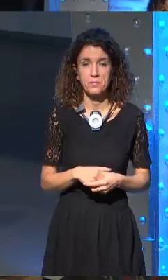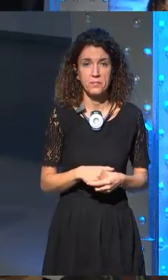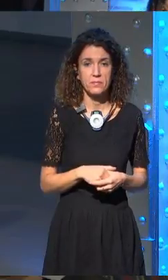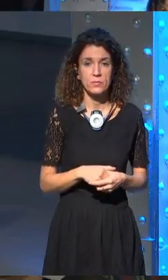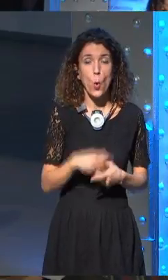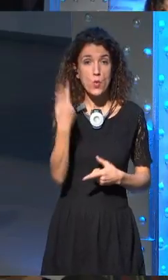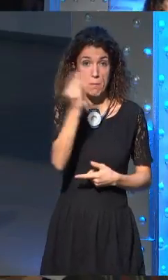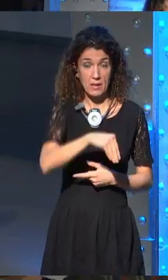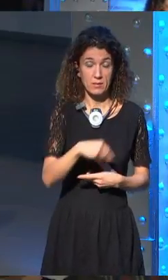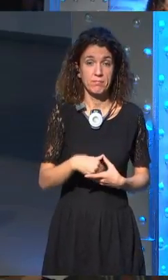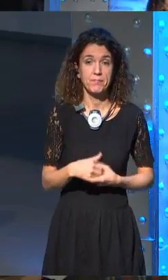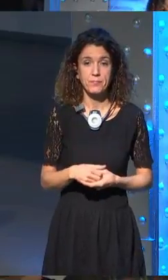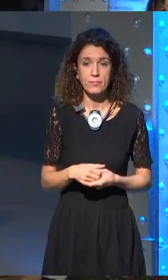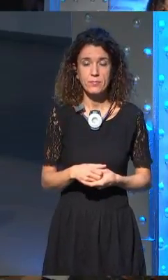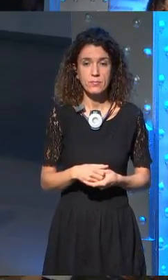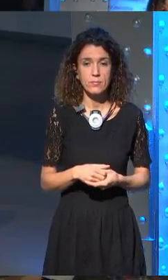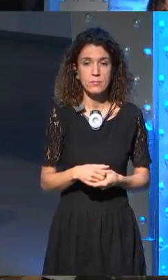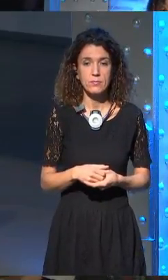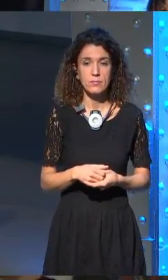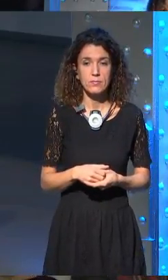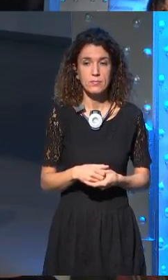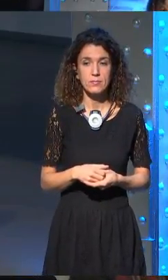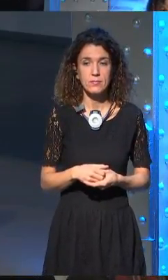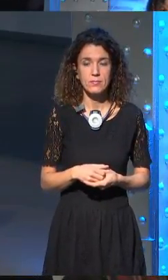Una más. One more?